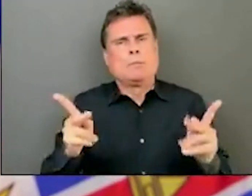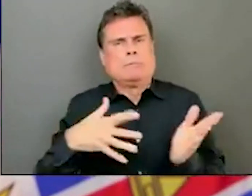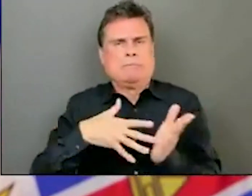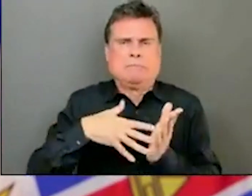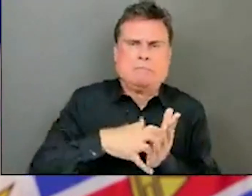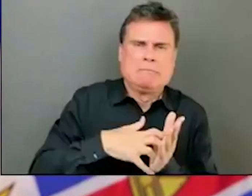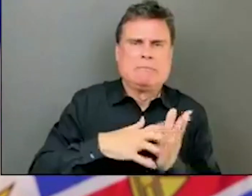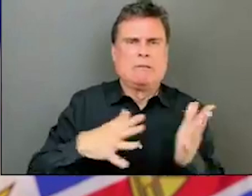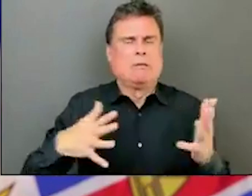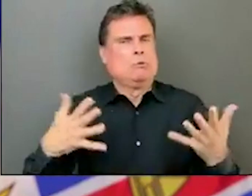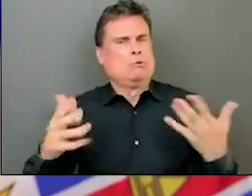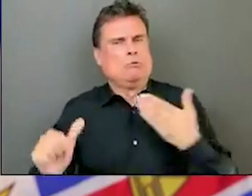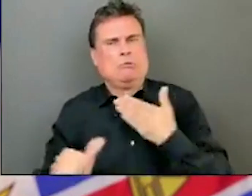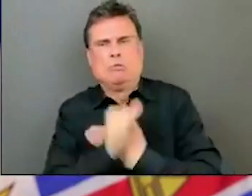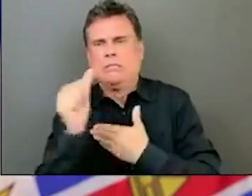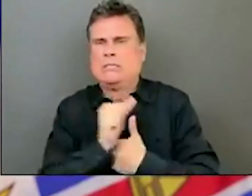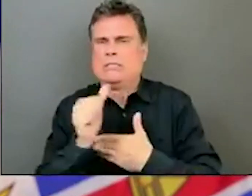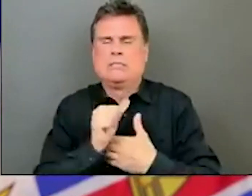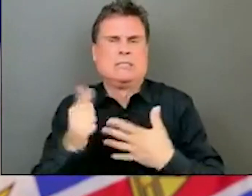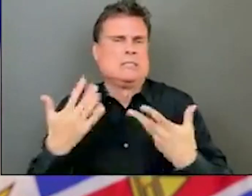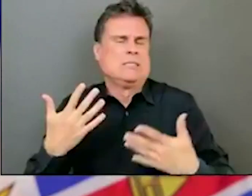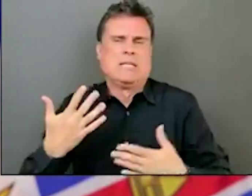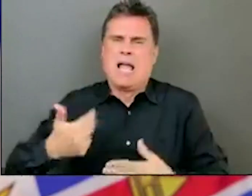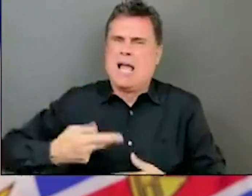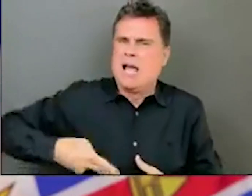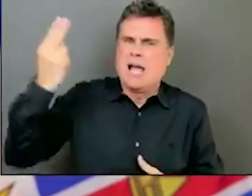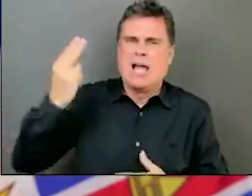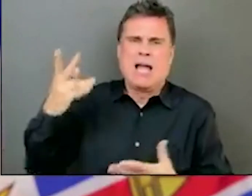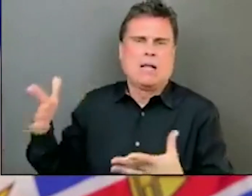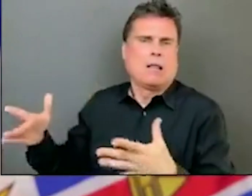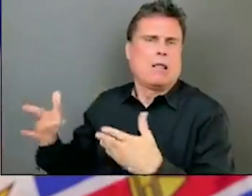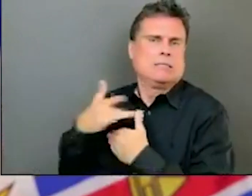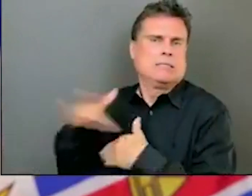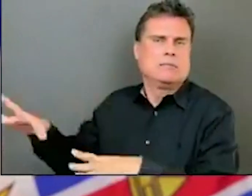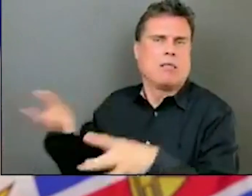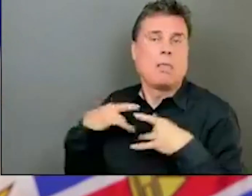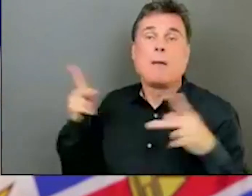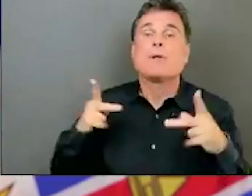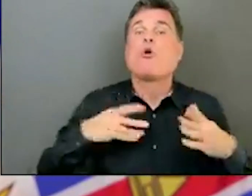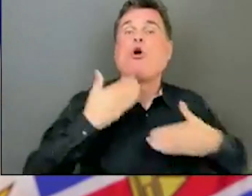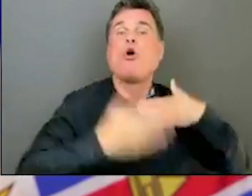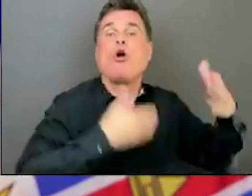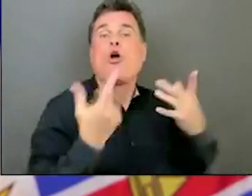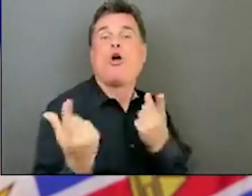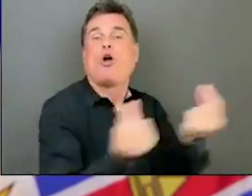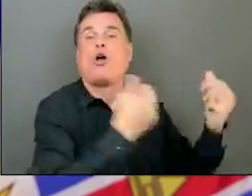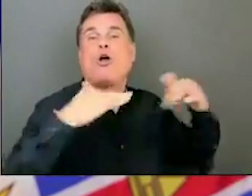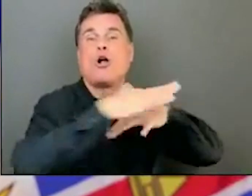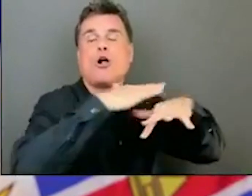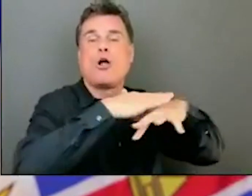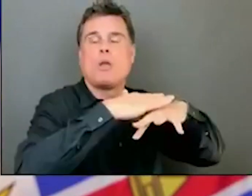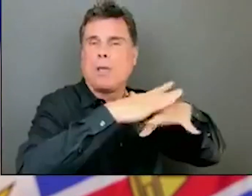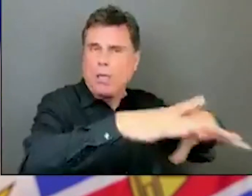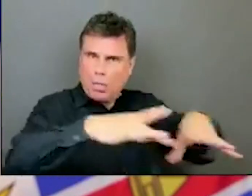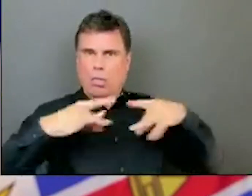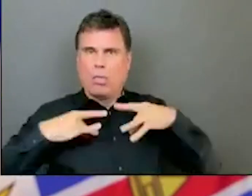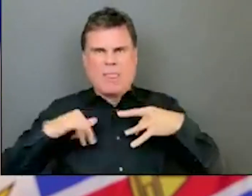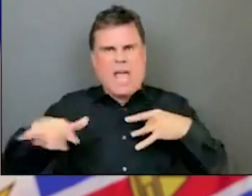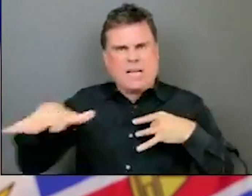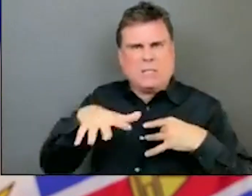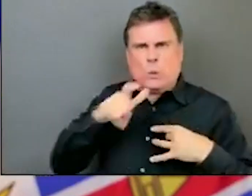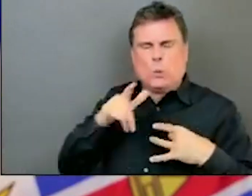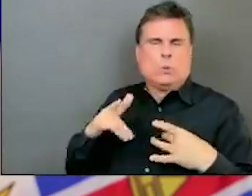to keep up in terms of their risk will still very much exist as many people are just moving on?